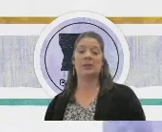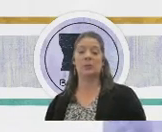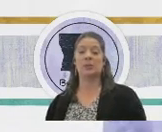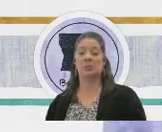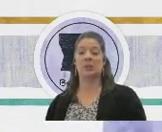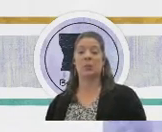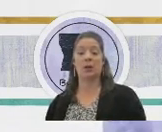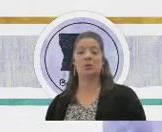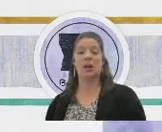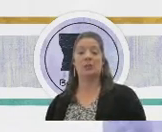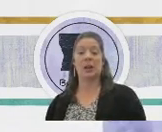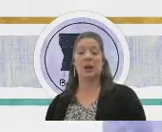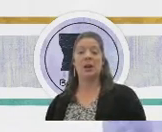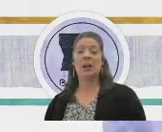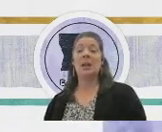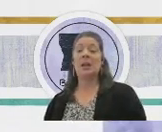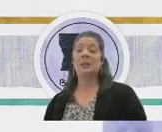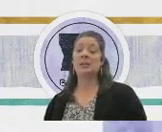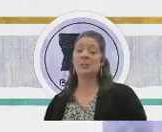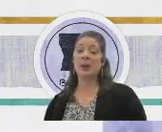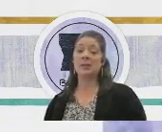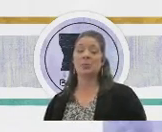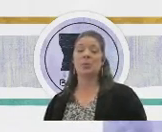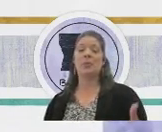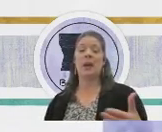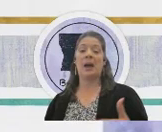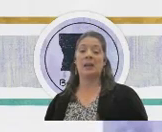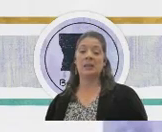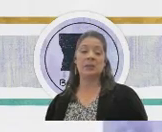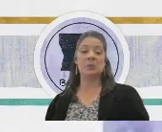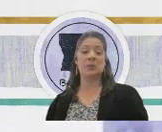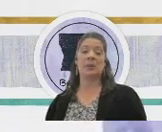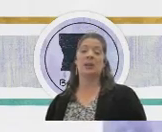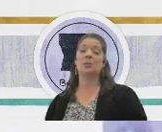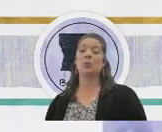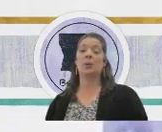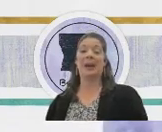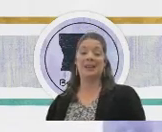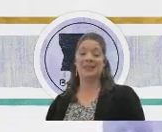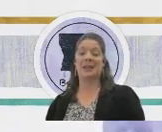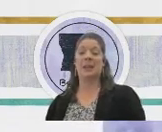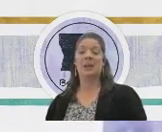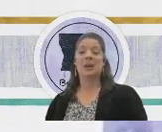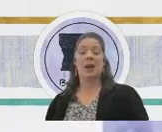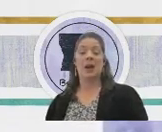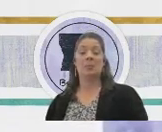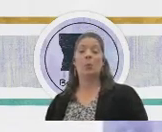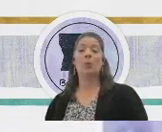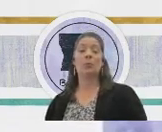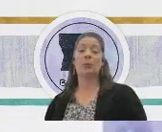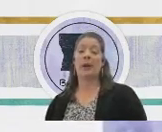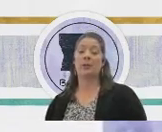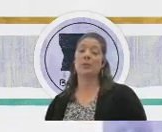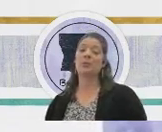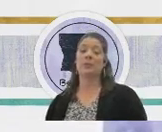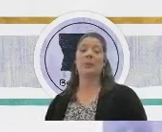used for individuals attempting to work in childcare. It is possible that individuals serving in a dual capacity